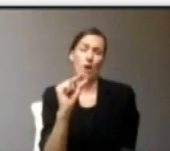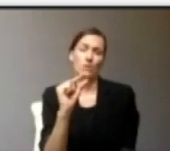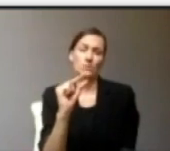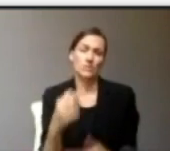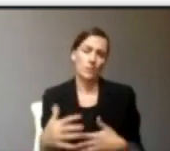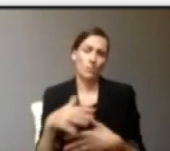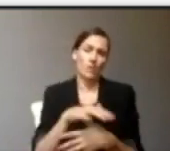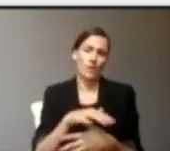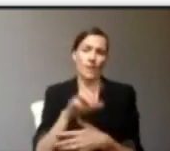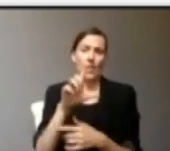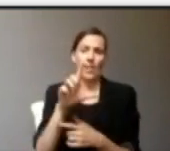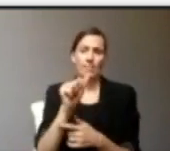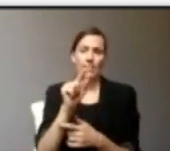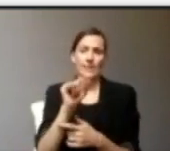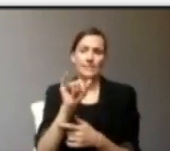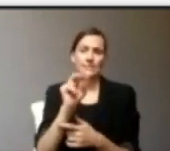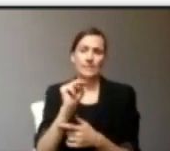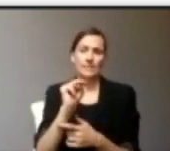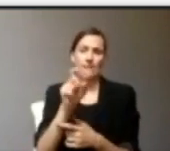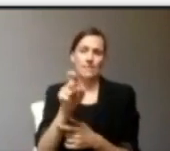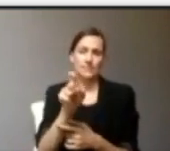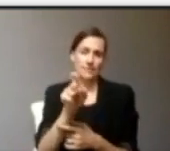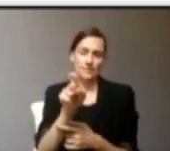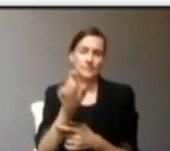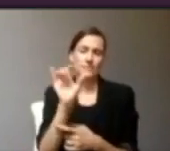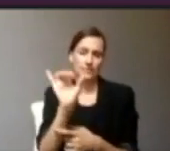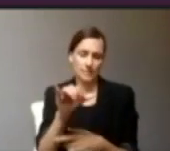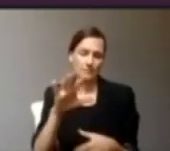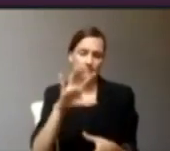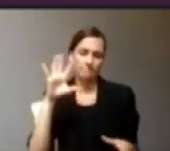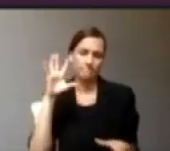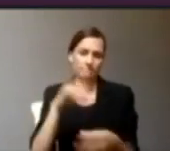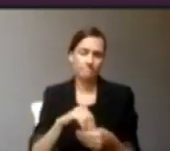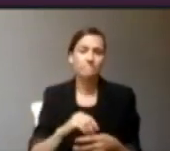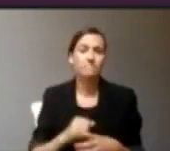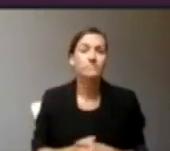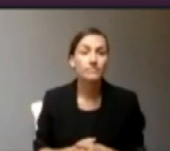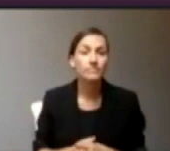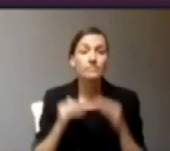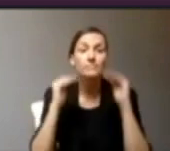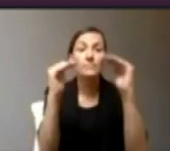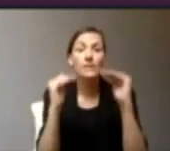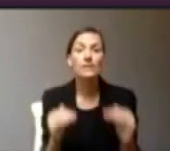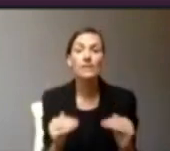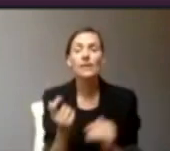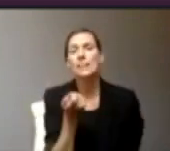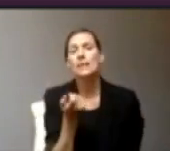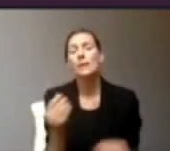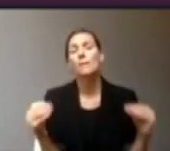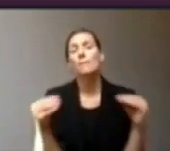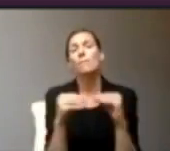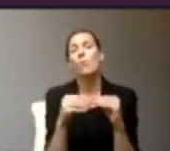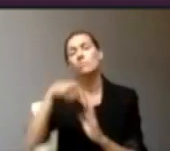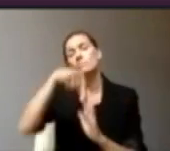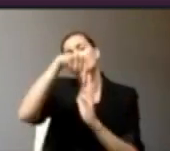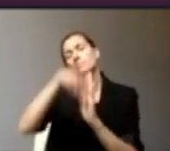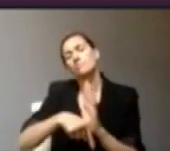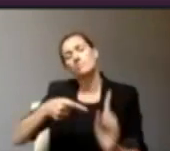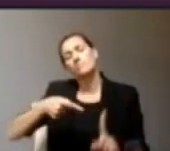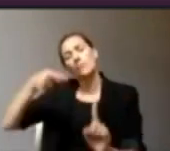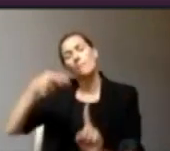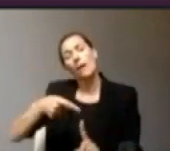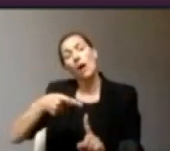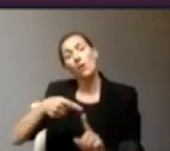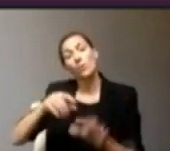primarily Latinx within that smaller percentage. Next slide. And so here's a little bit more about the population we're working